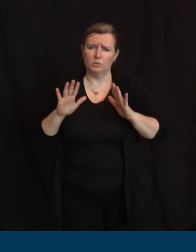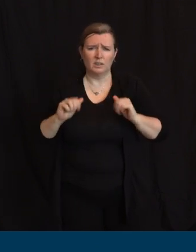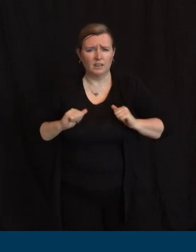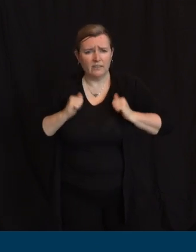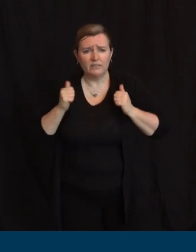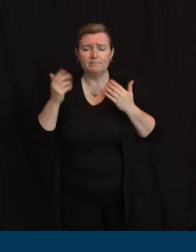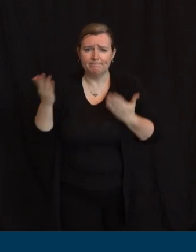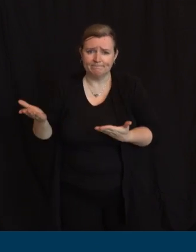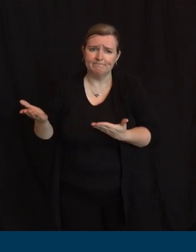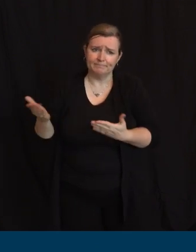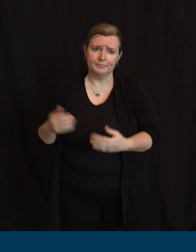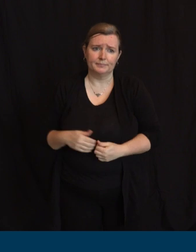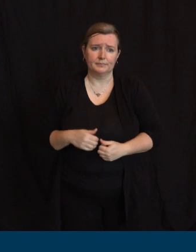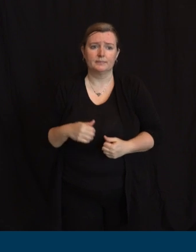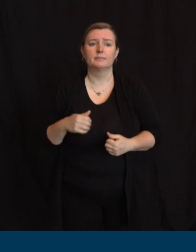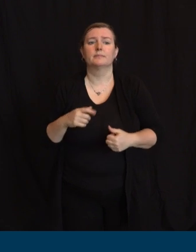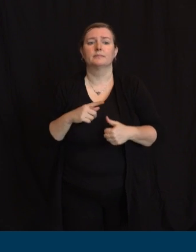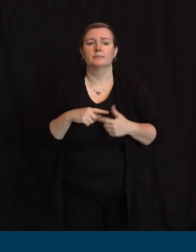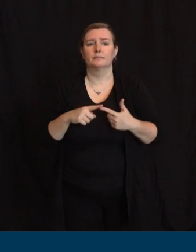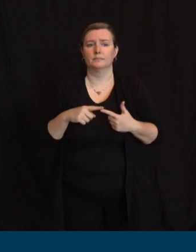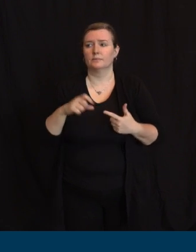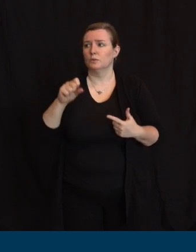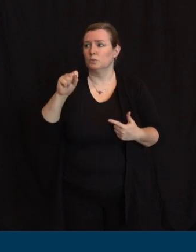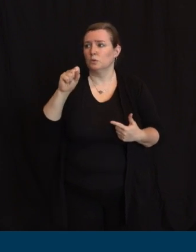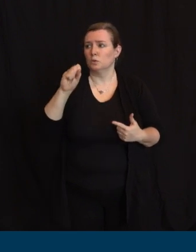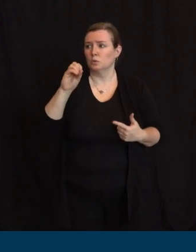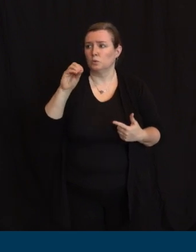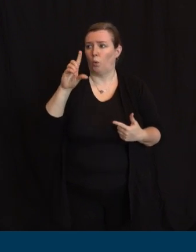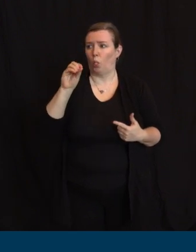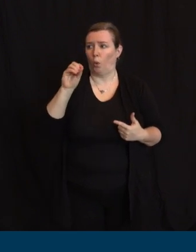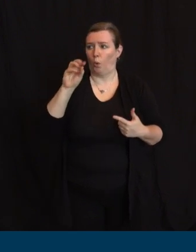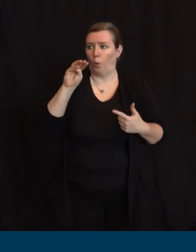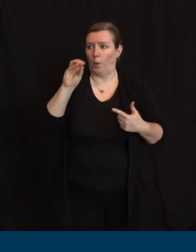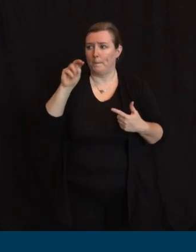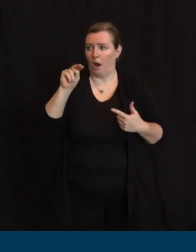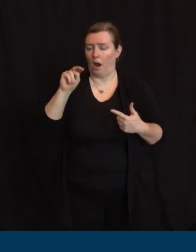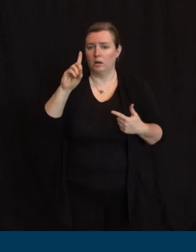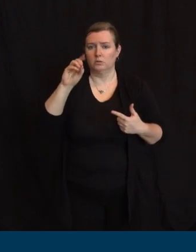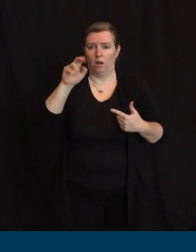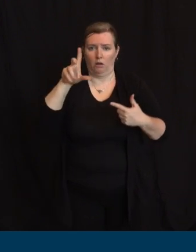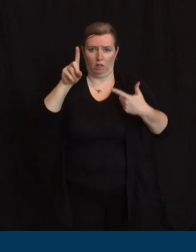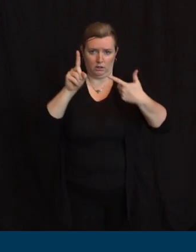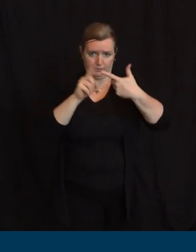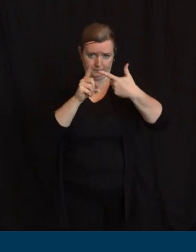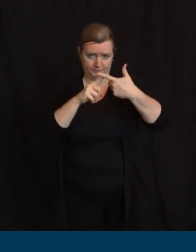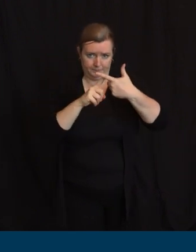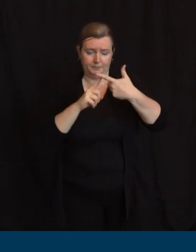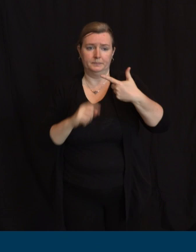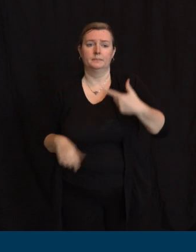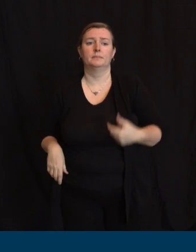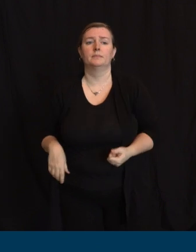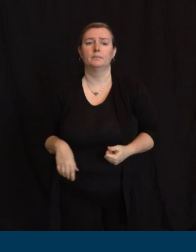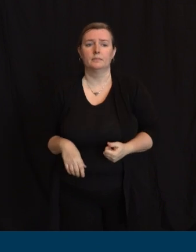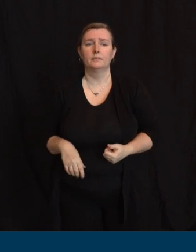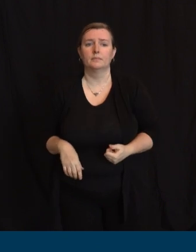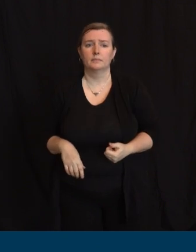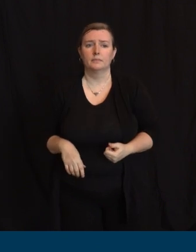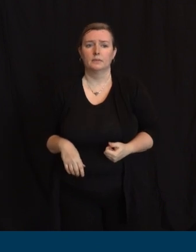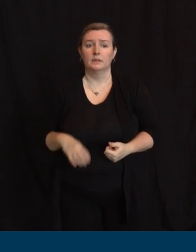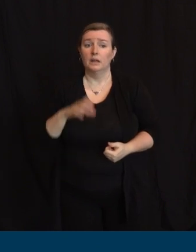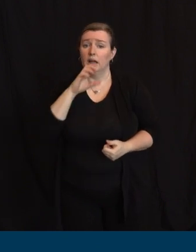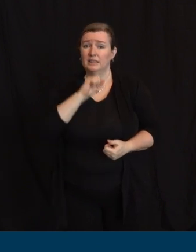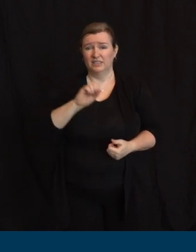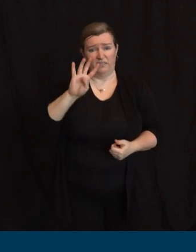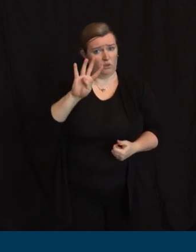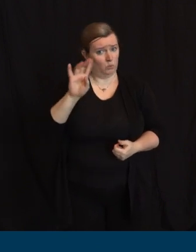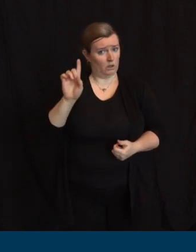lost Solomon David. There he is, God love him. By the way, lost at the tender age of 41.